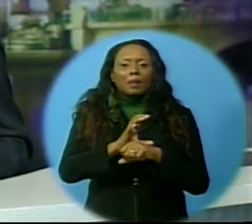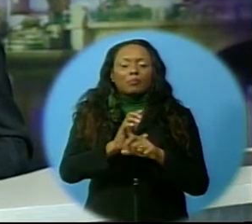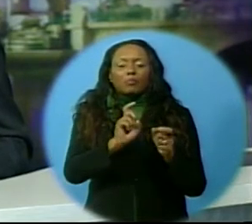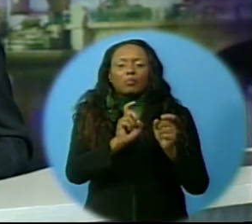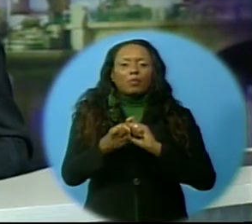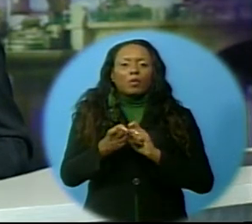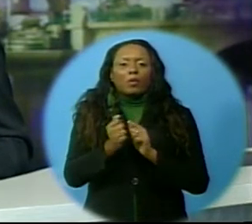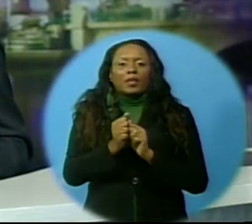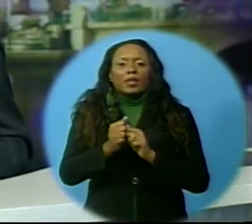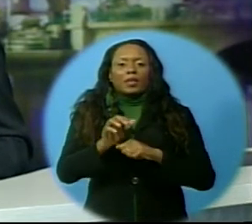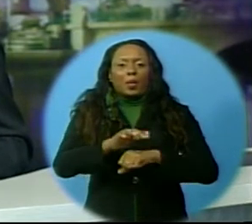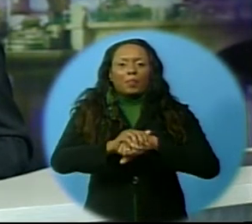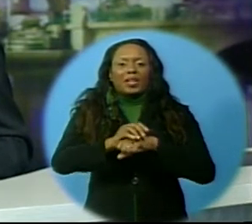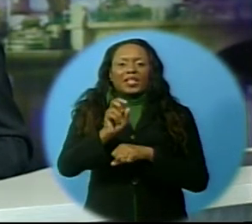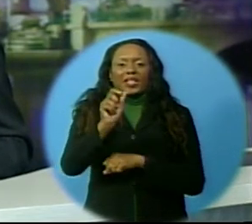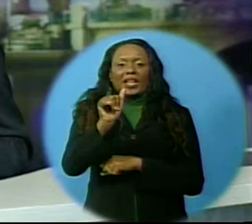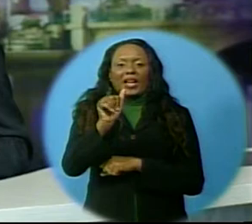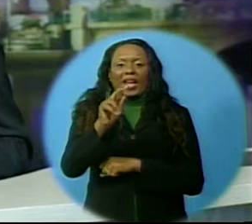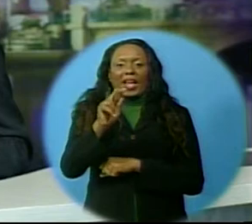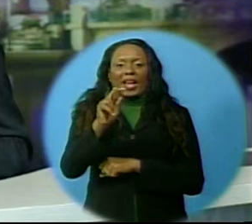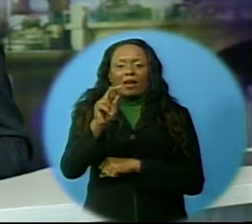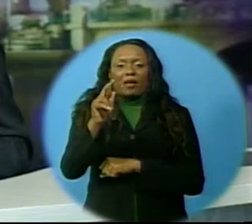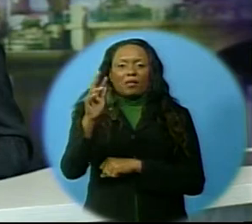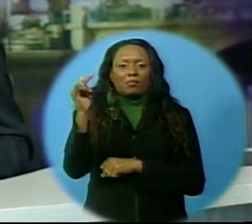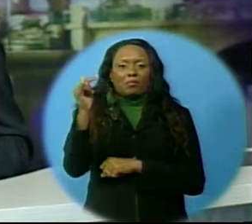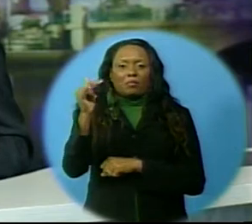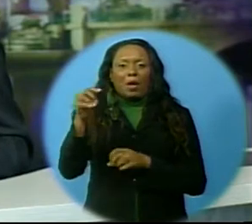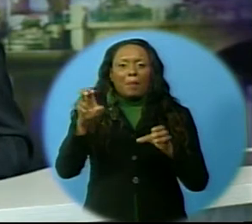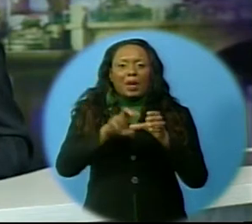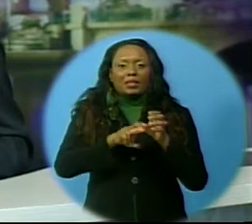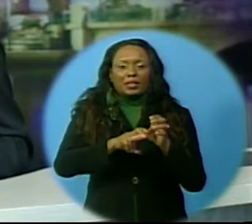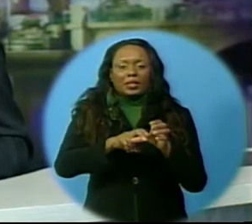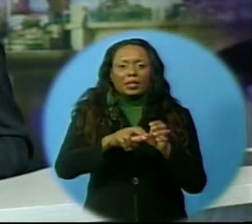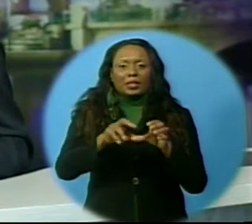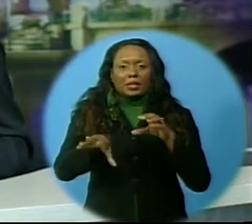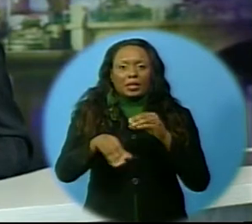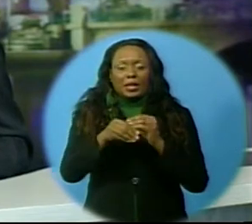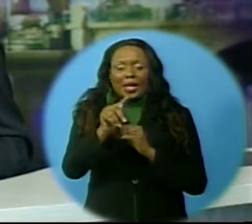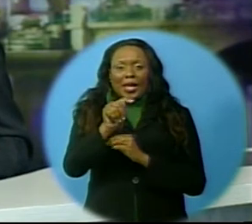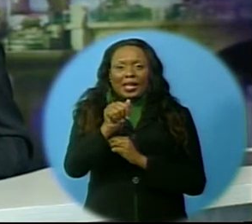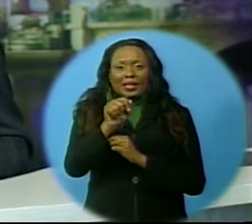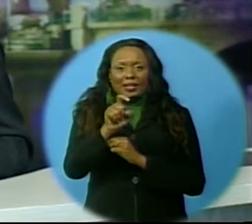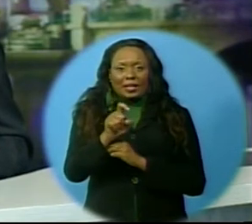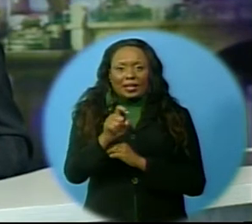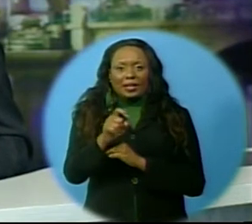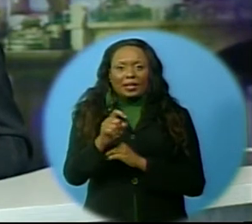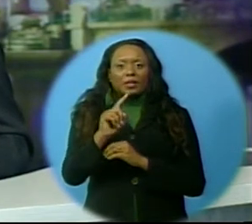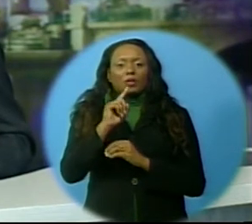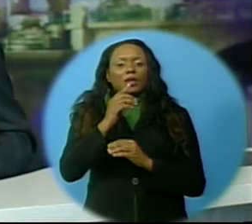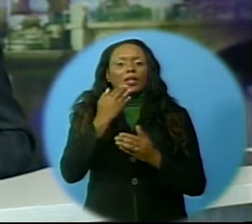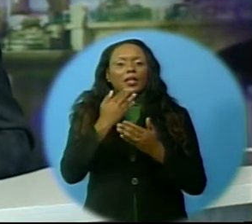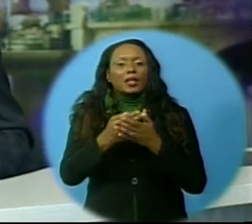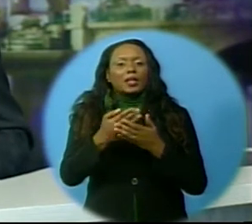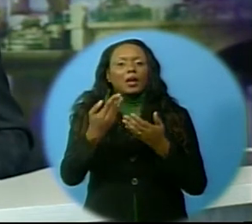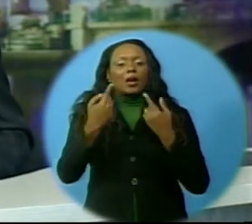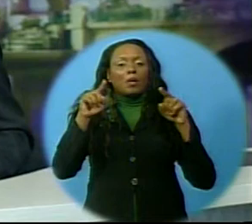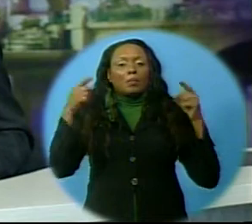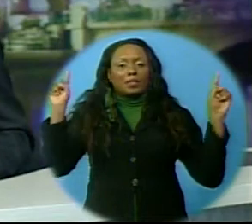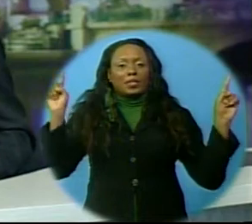of the Caribbean with respect to the British air passenger duty, which allowed the region to be more competitive, is an